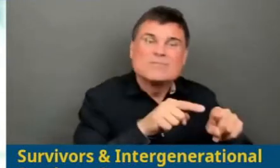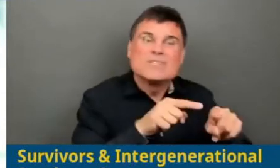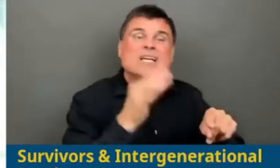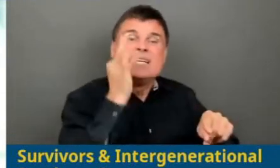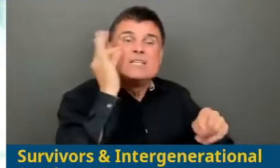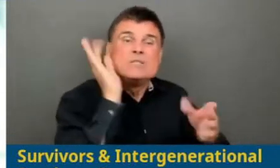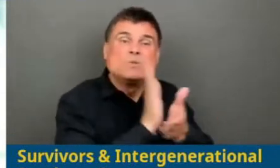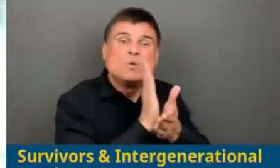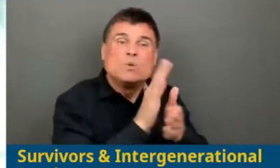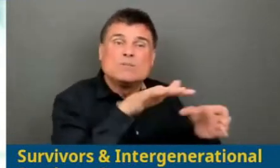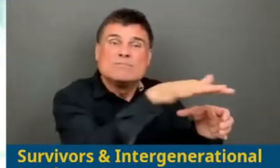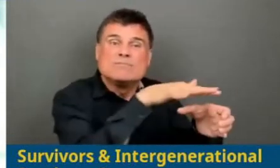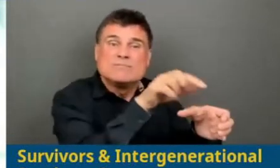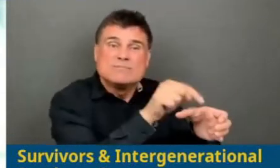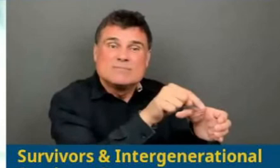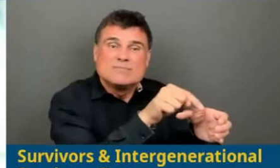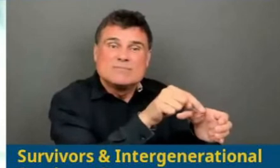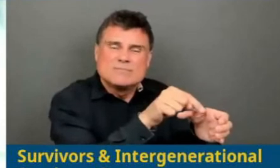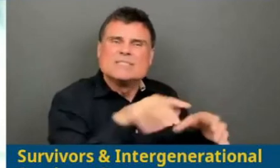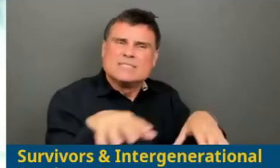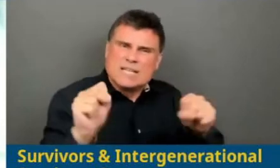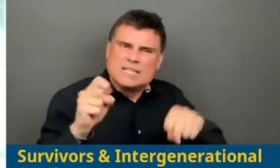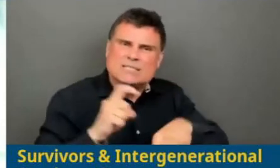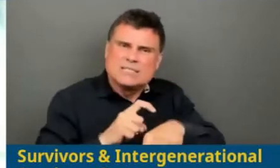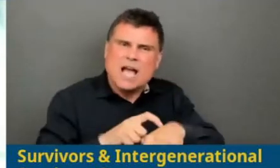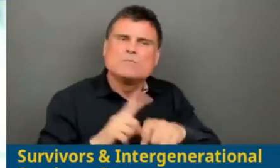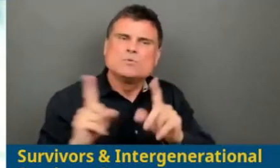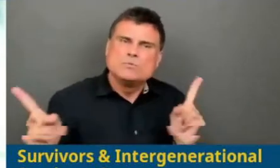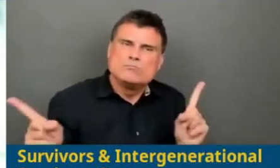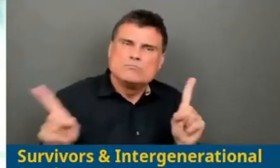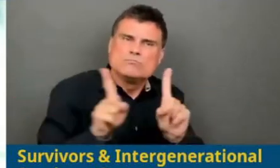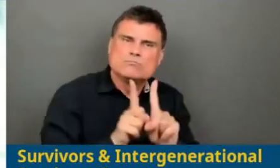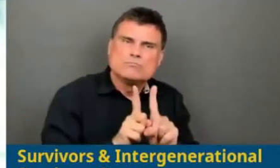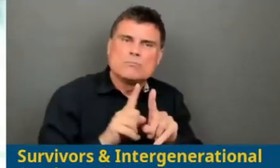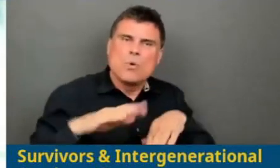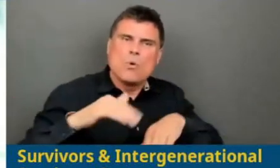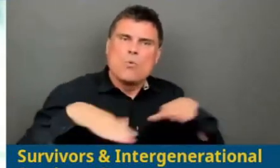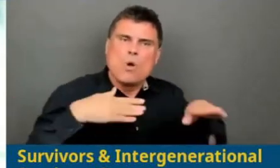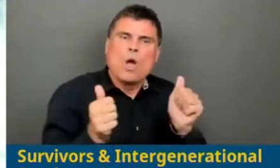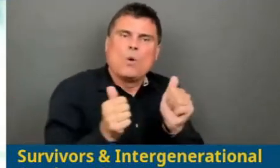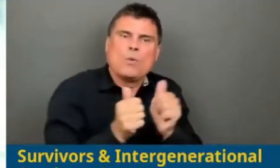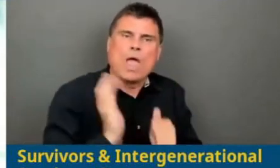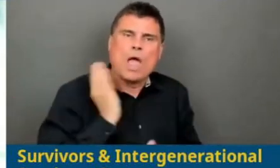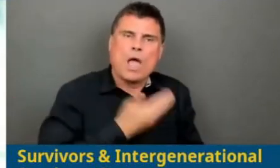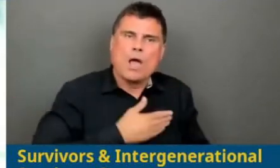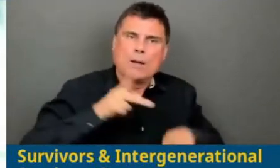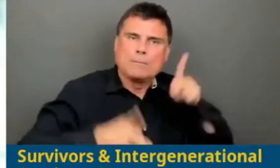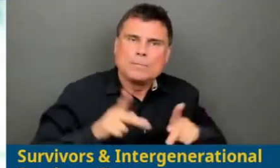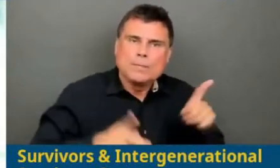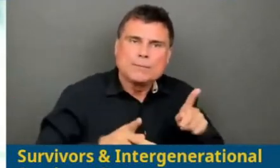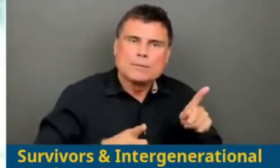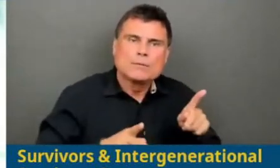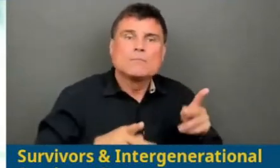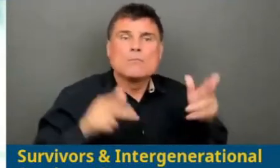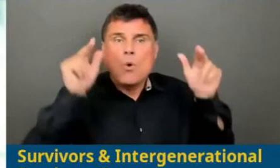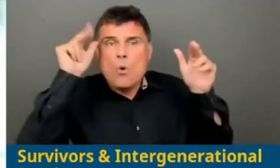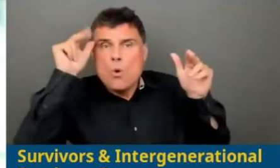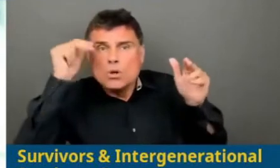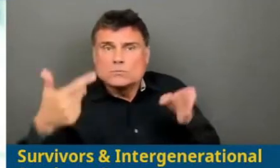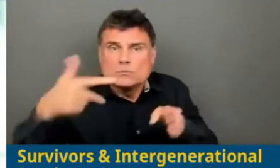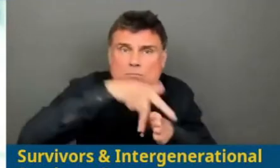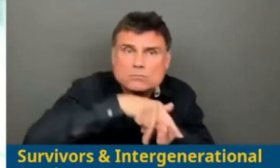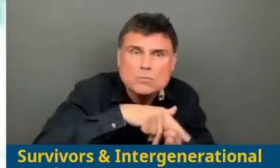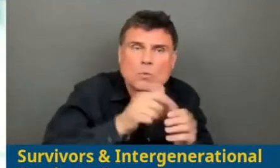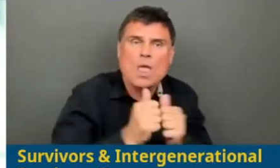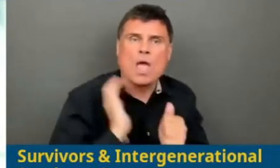Take time to walk with our people. Take time to ride horses with our people. Take time to